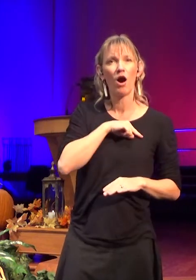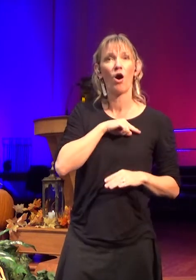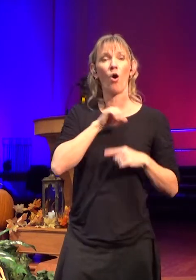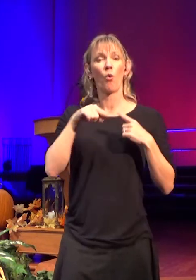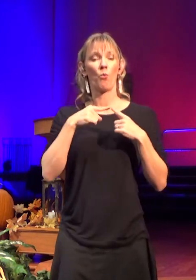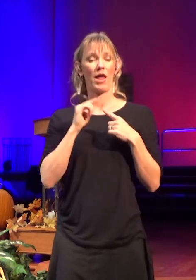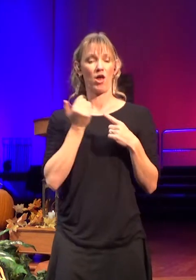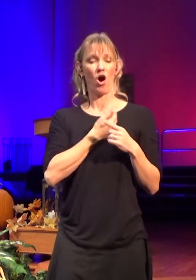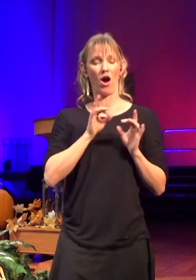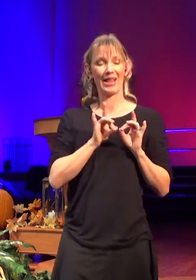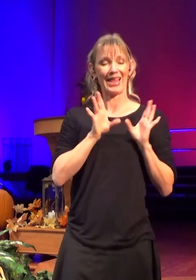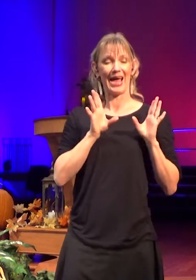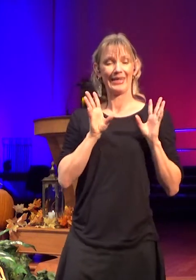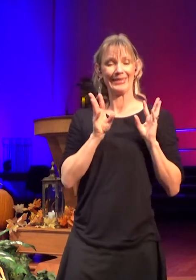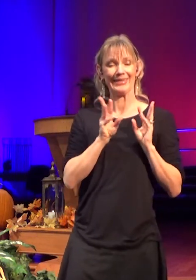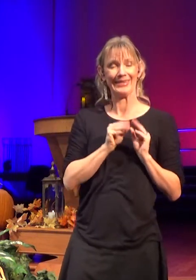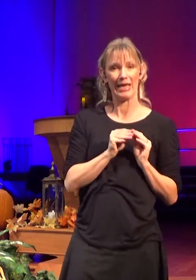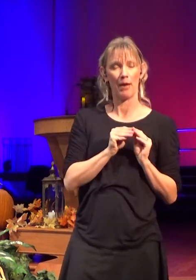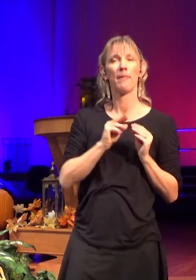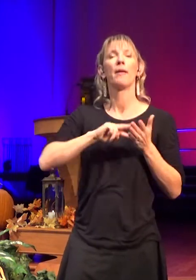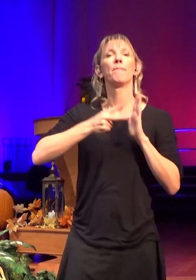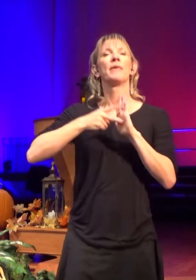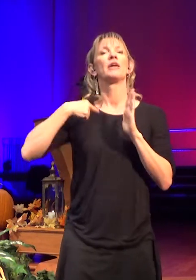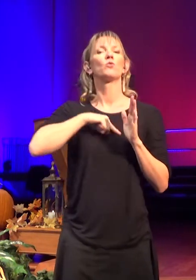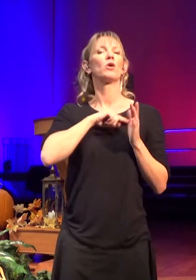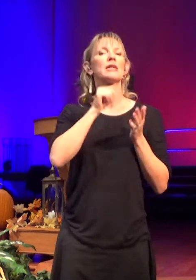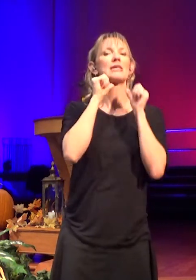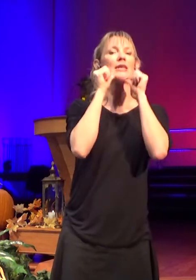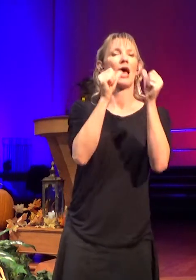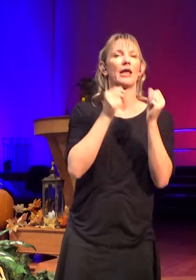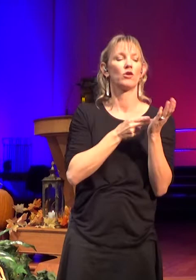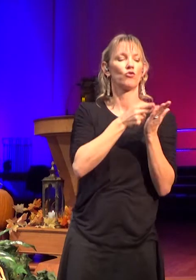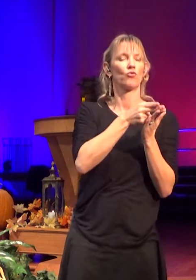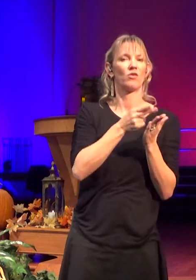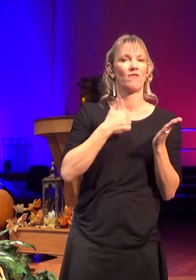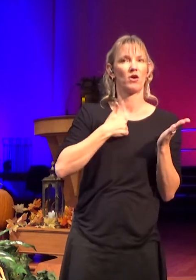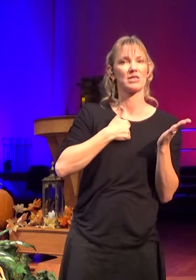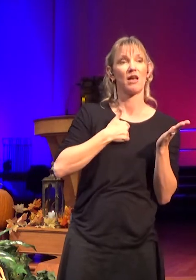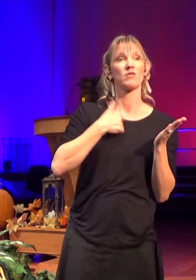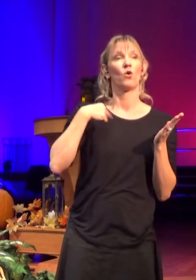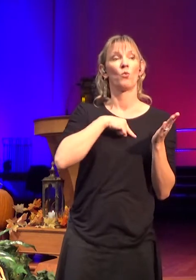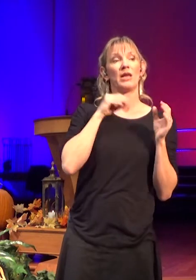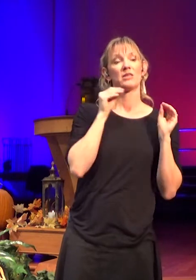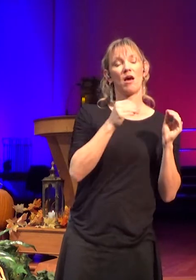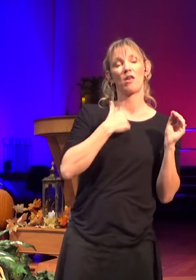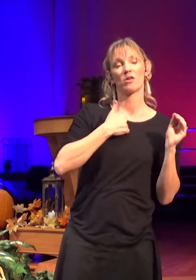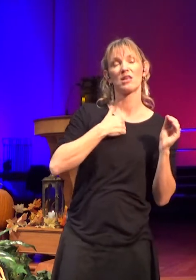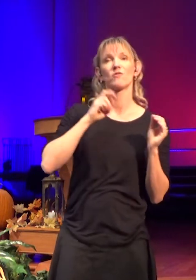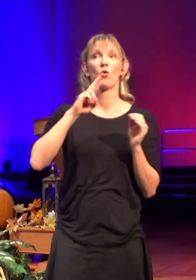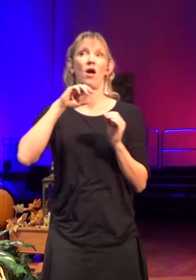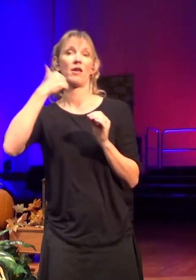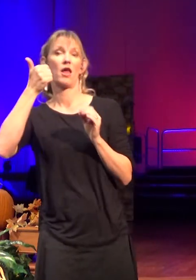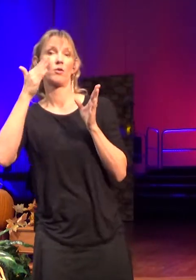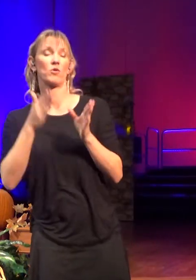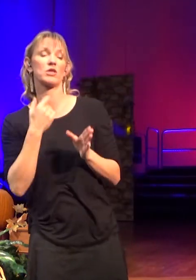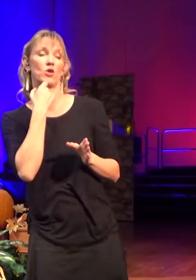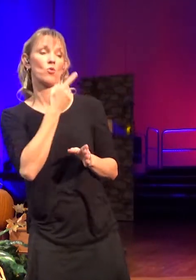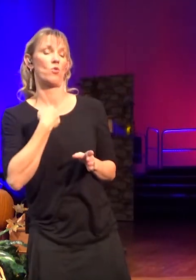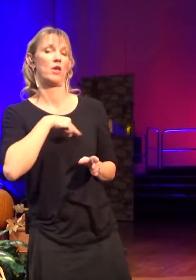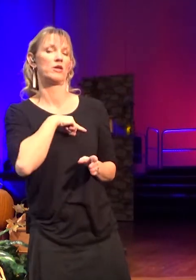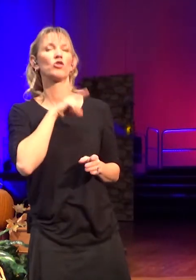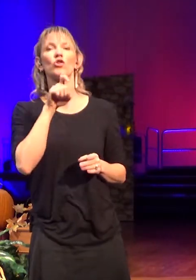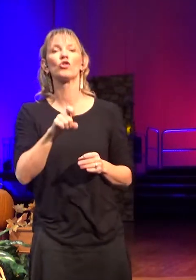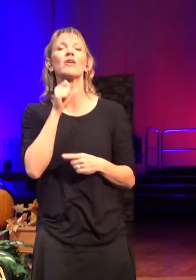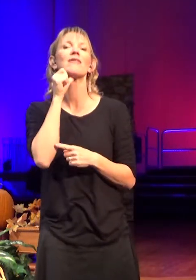are. When we're dimming our light, we're denying that truth of ourselves, often because we've taught ourselves or someone